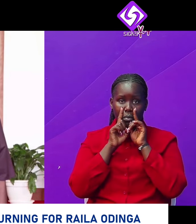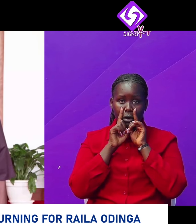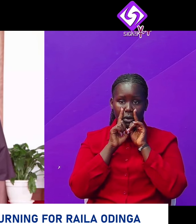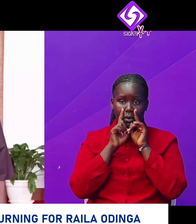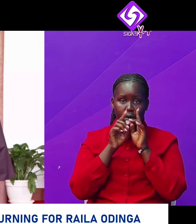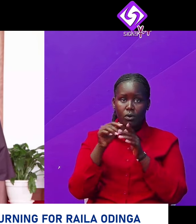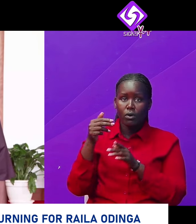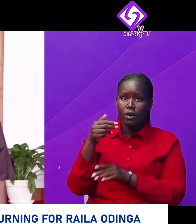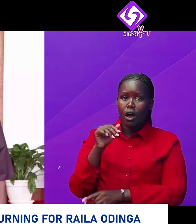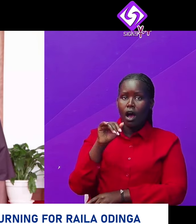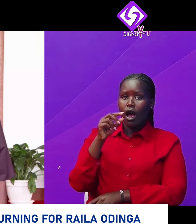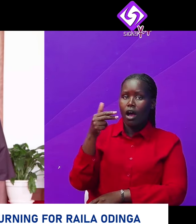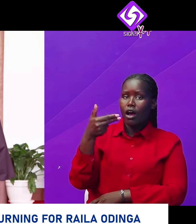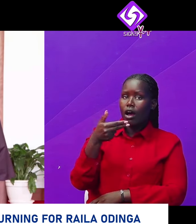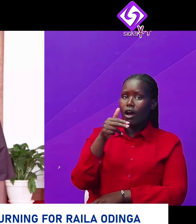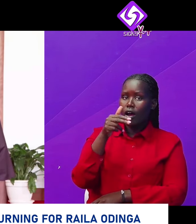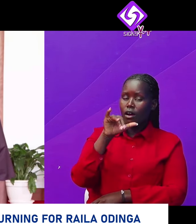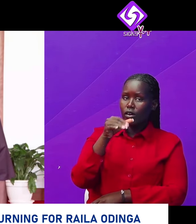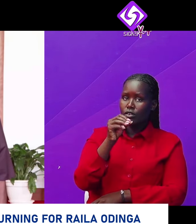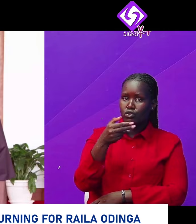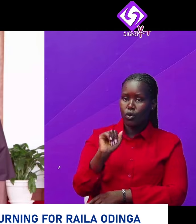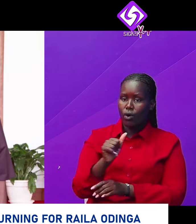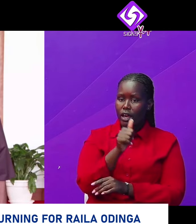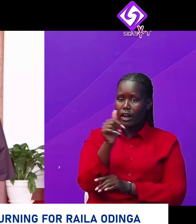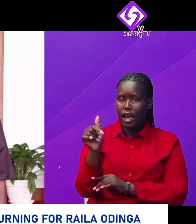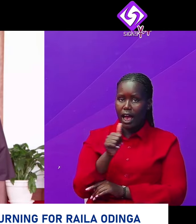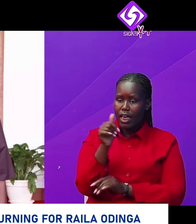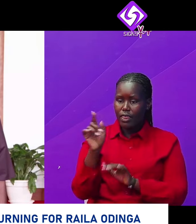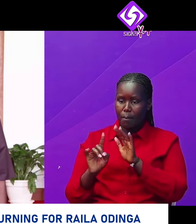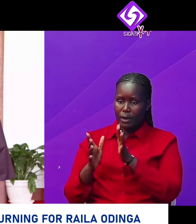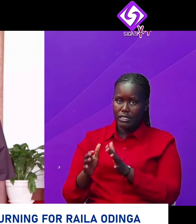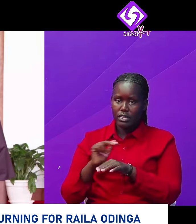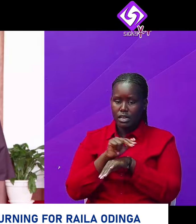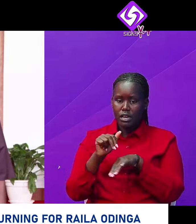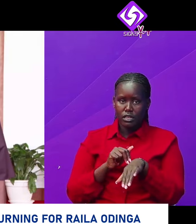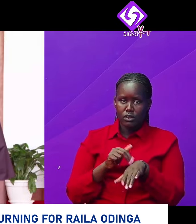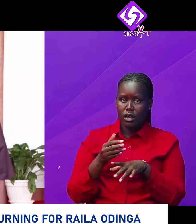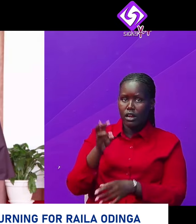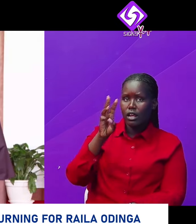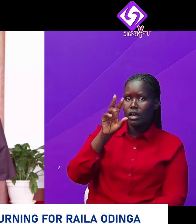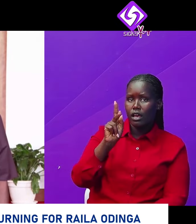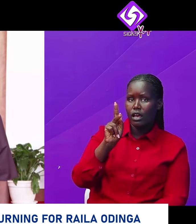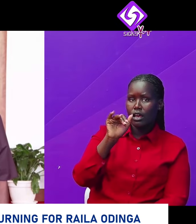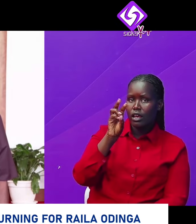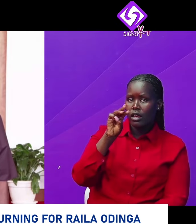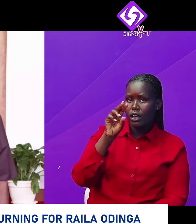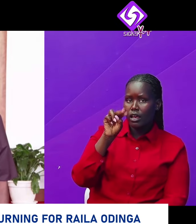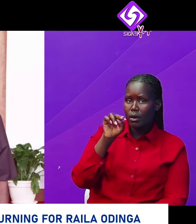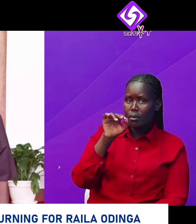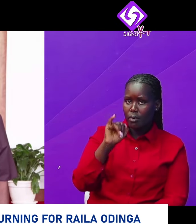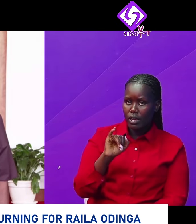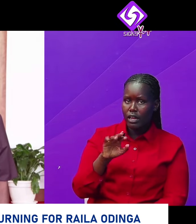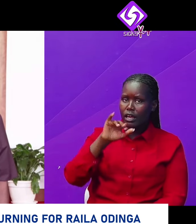Joho, and other ministers, National Assembly Majority Leader Kimani Ichung'wah, Minority Leader Junet